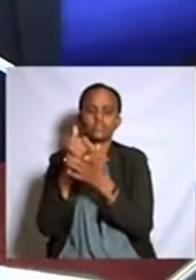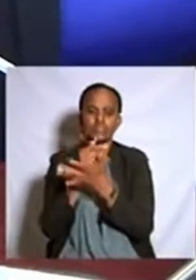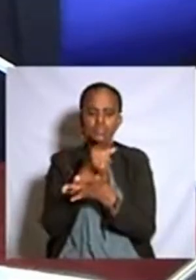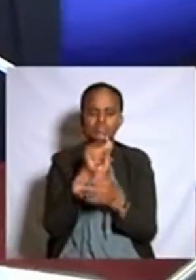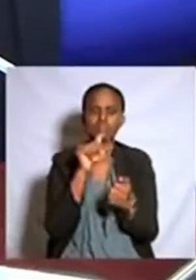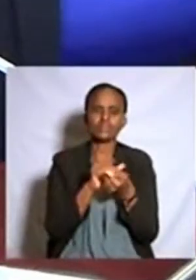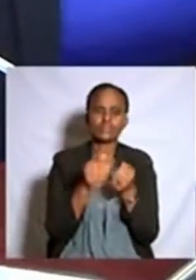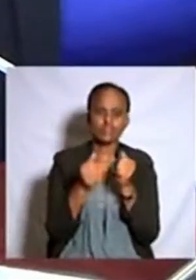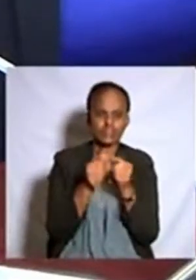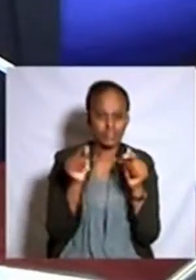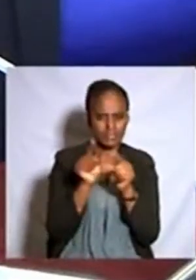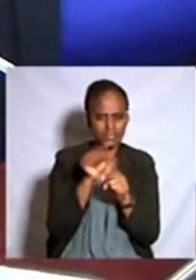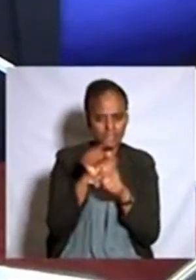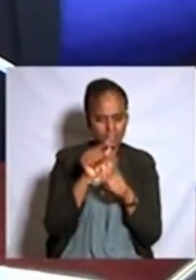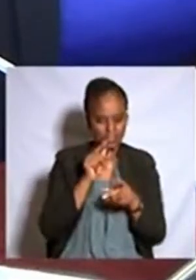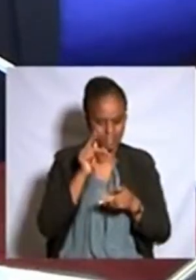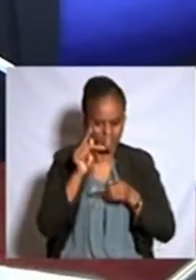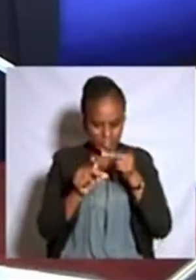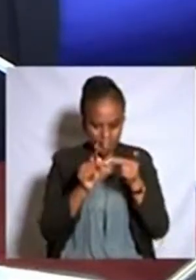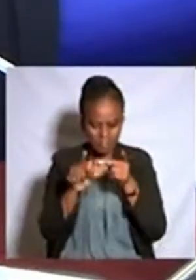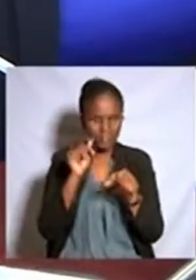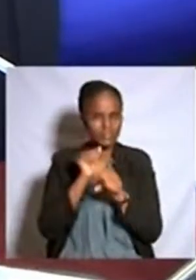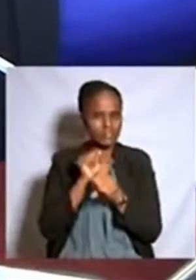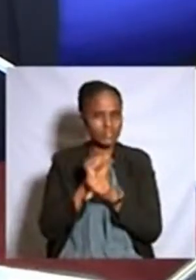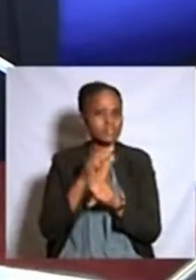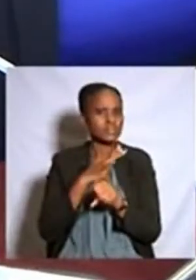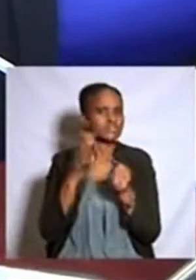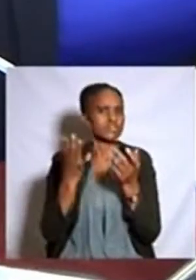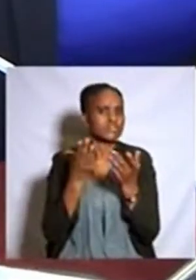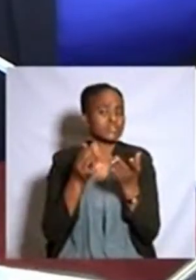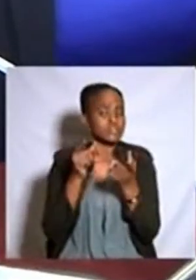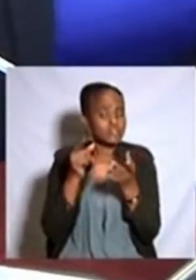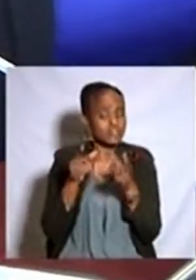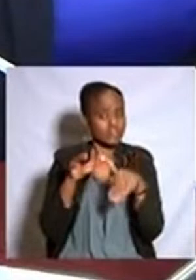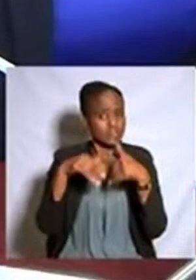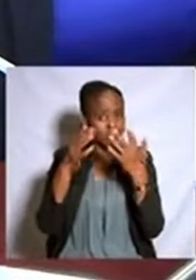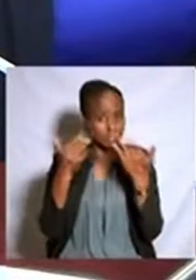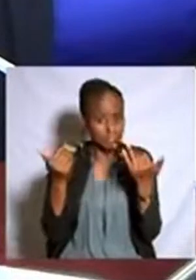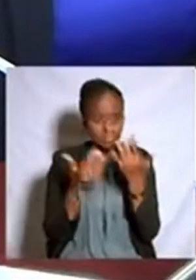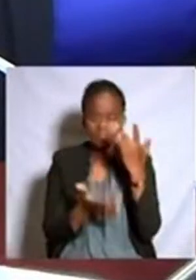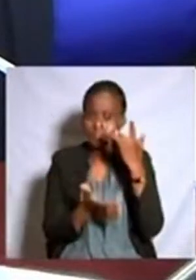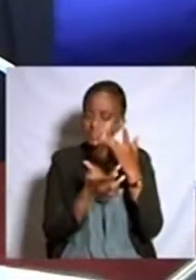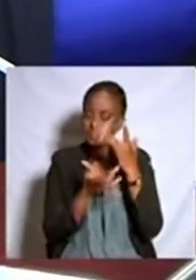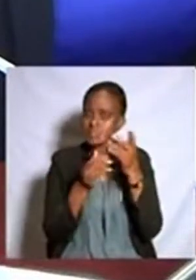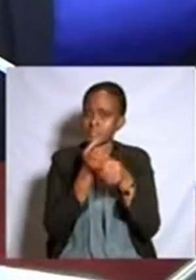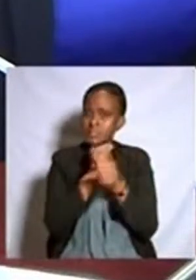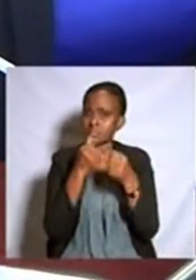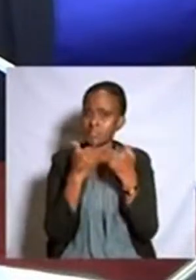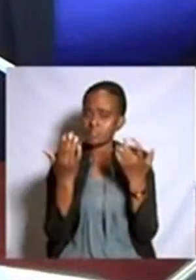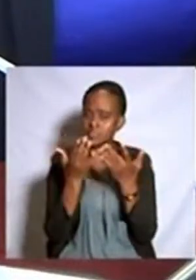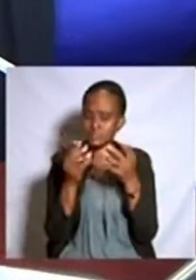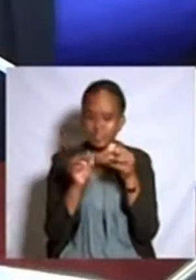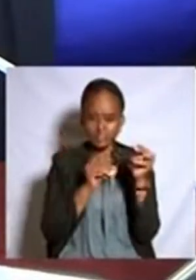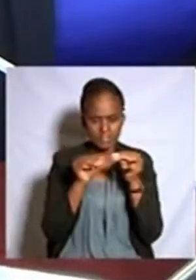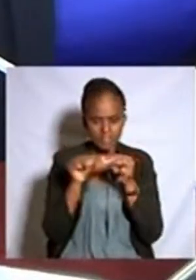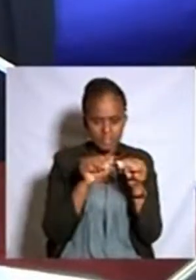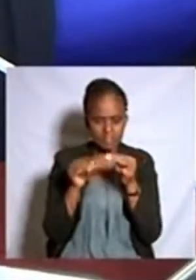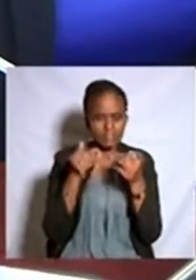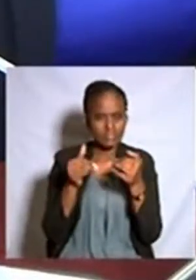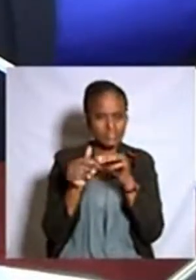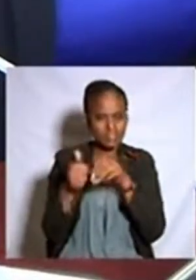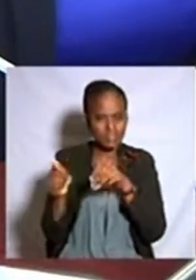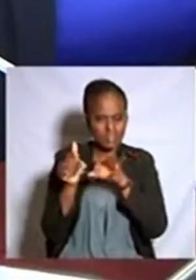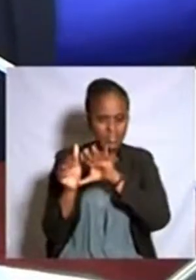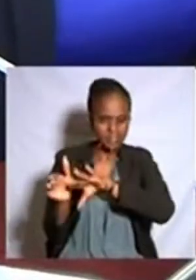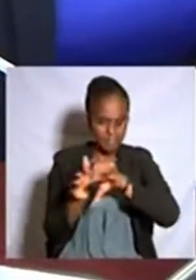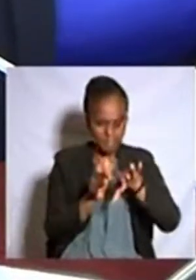anomaly, and this process didn't work as the vendor could not provide a technical solution. Management then resolved